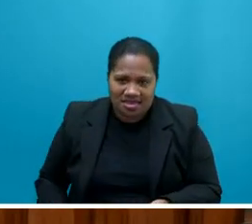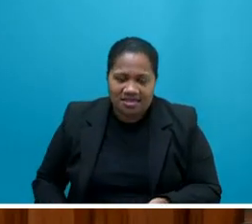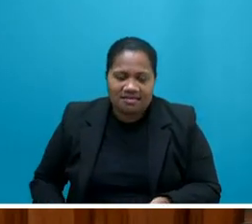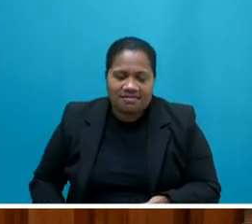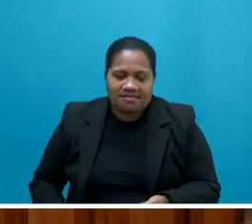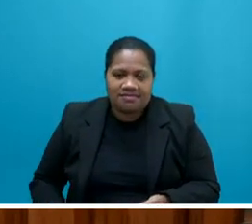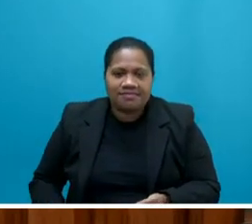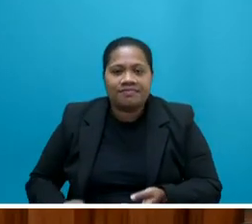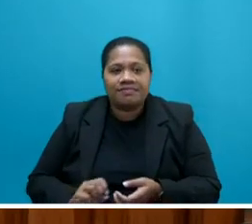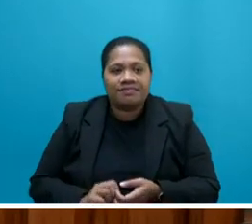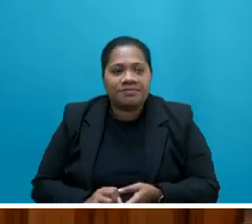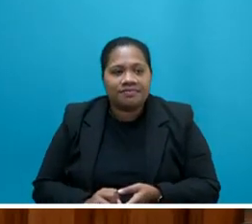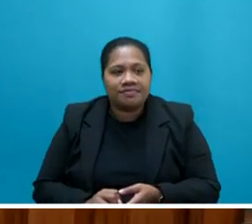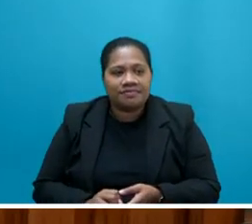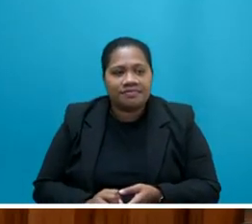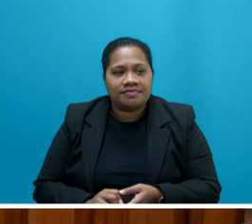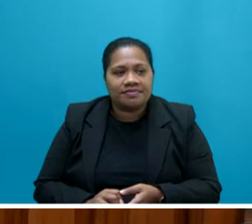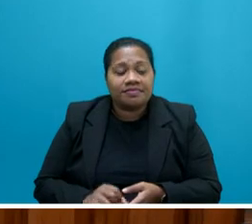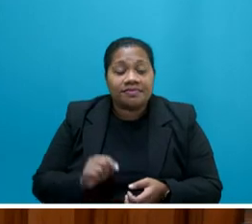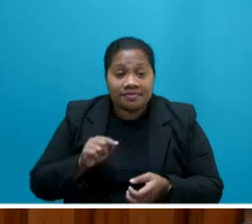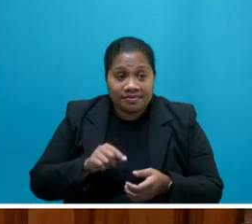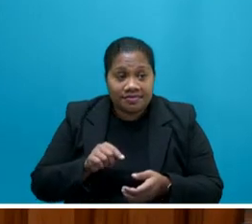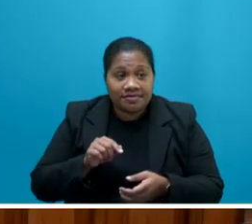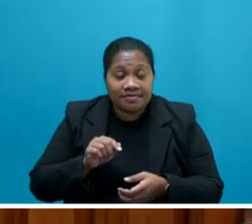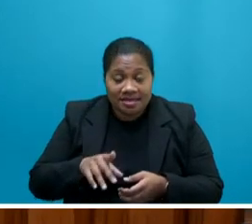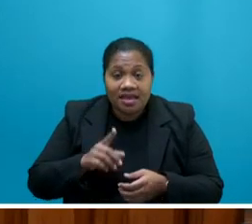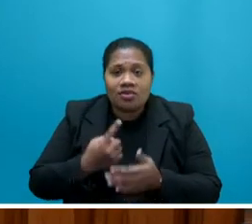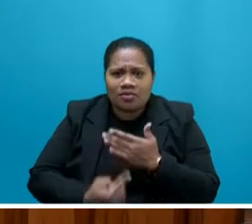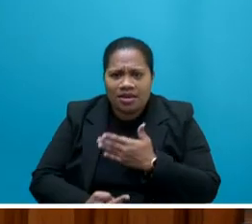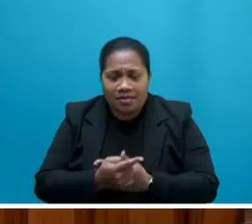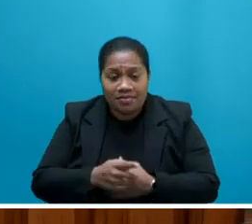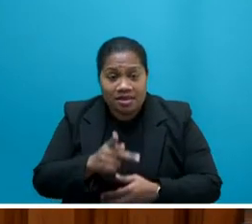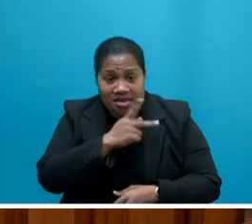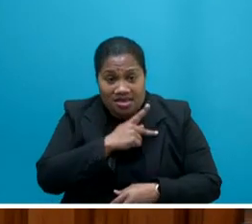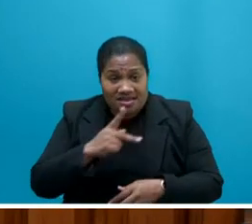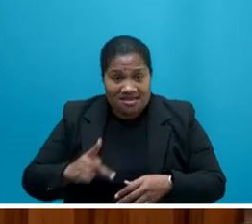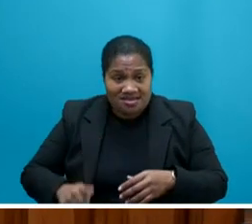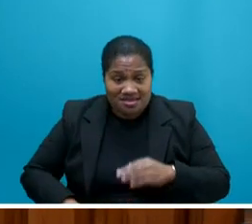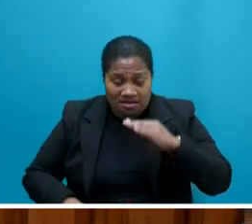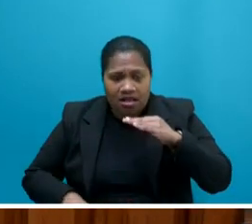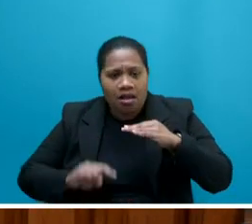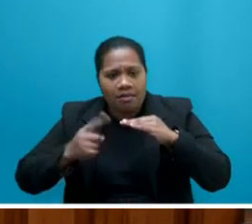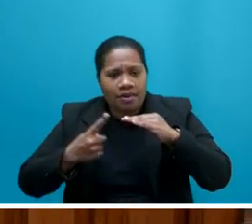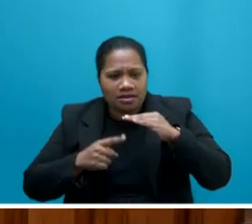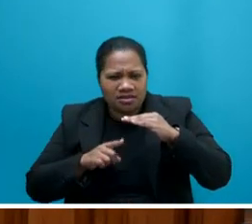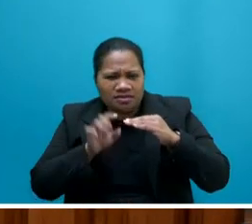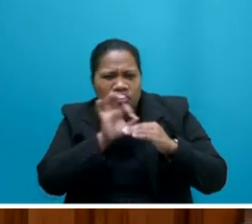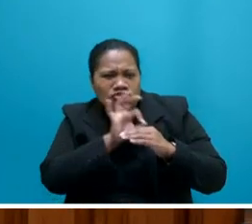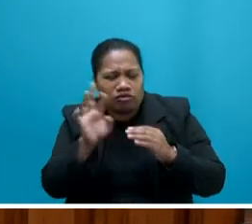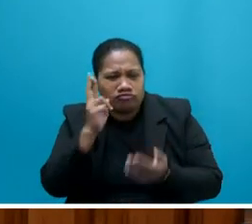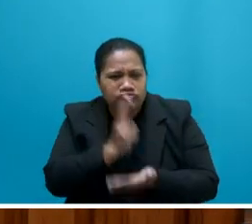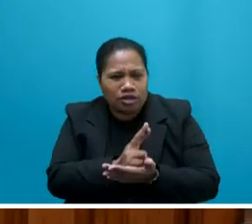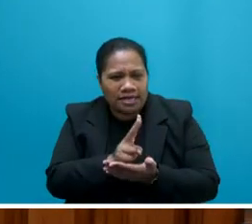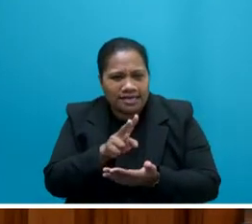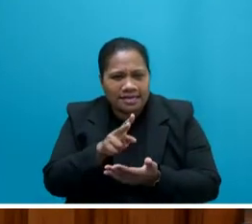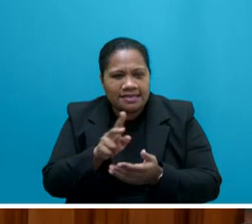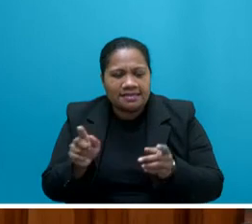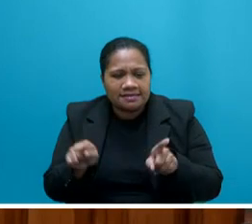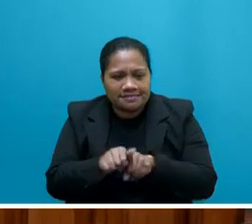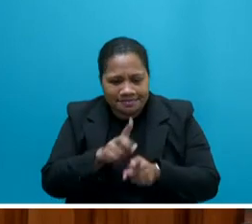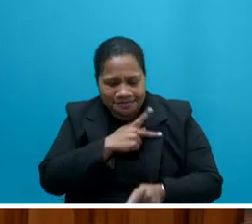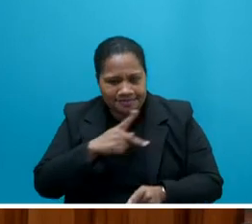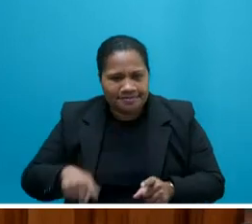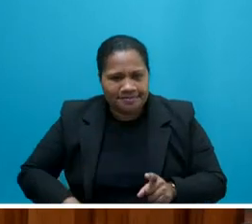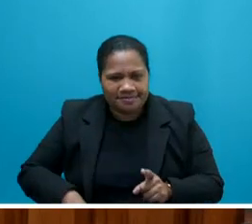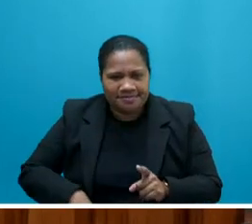falls short of what it takes to be king, unquote. Mr. Speaker, sir, the reality of nation